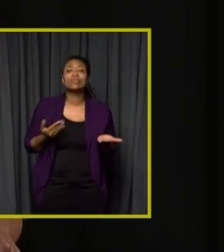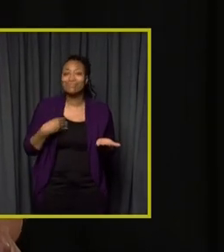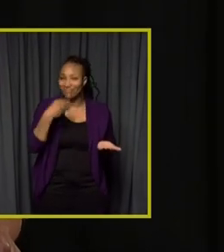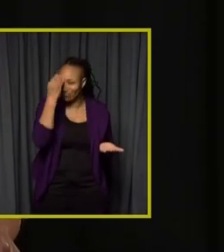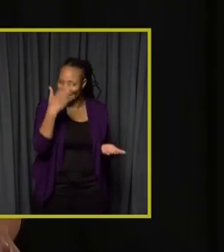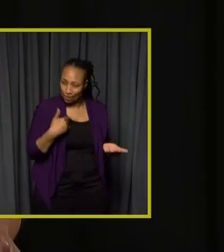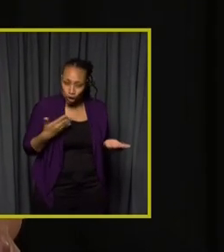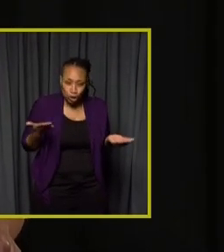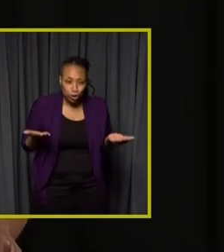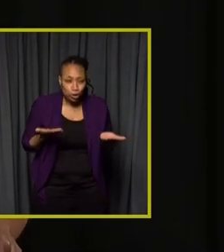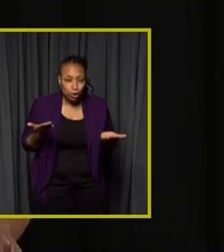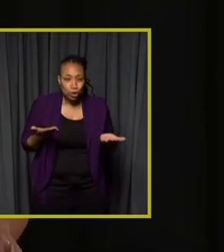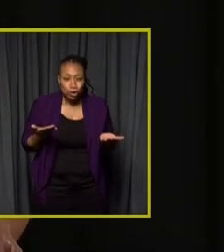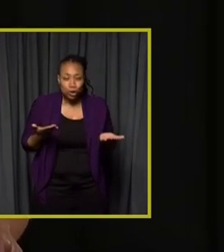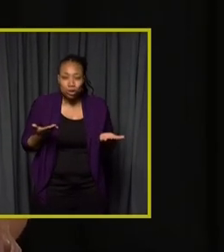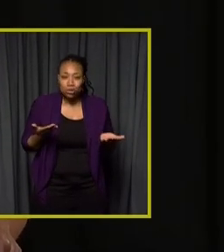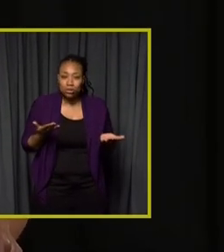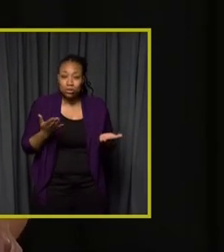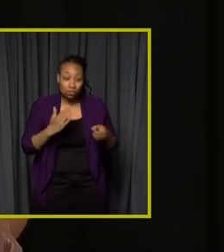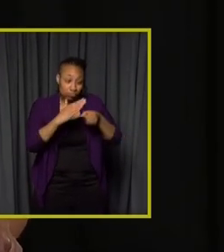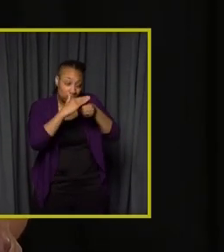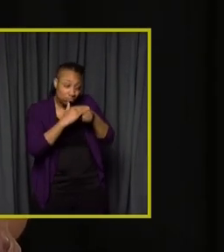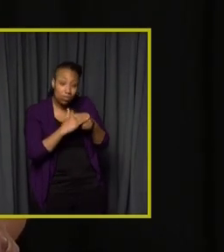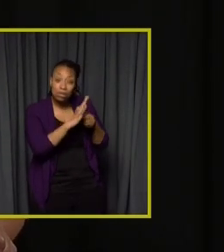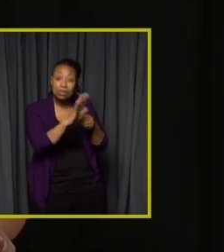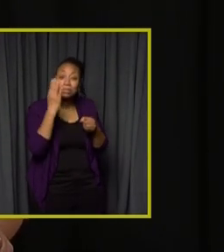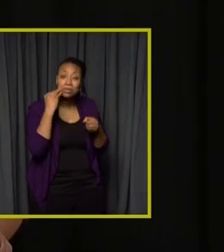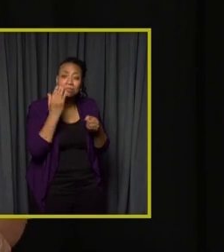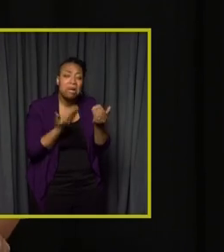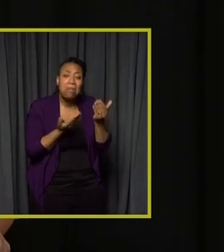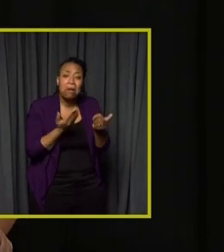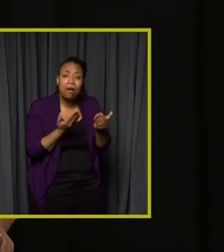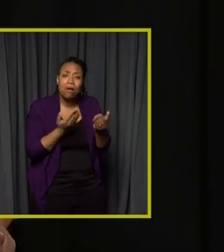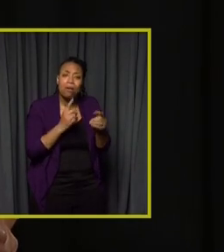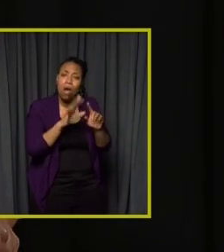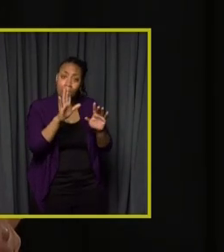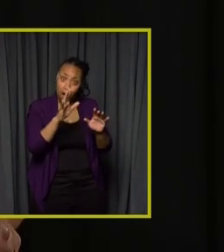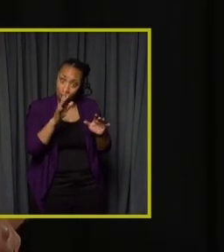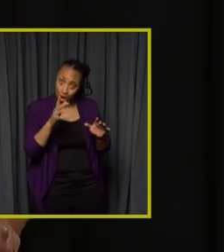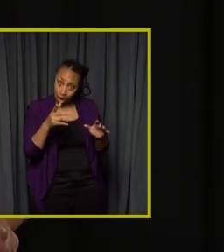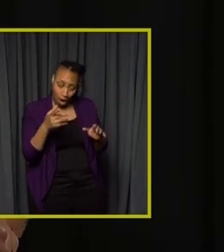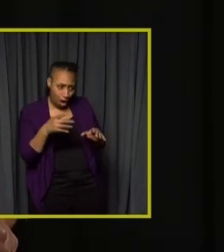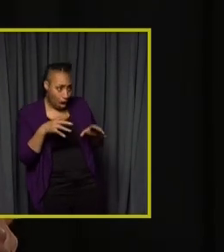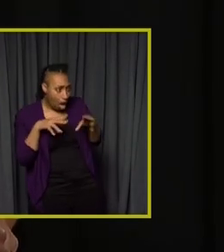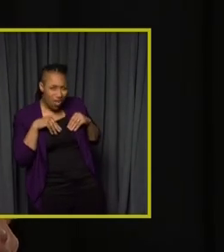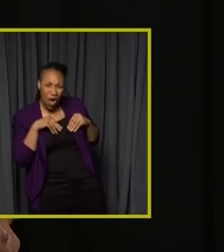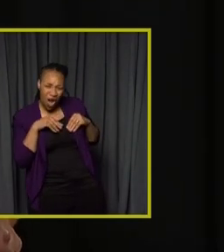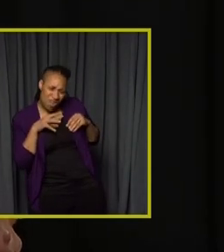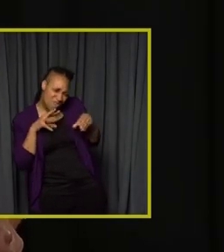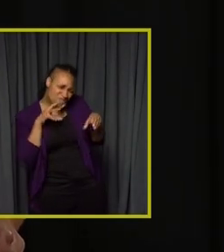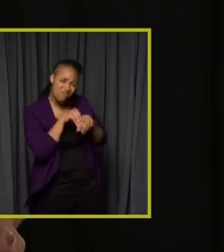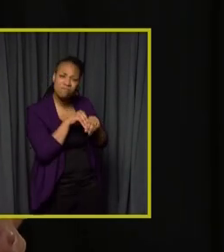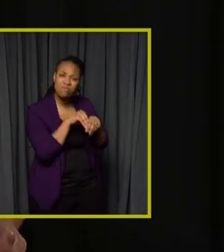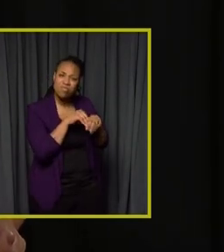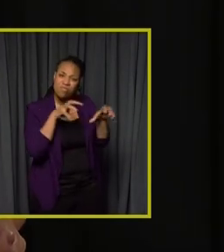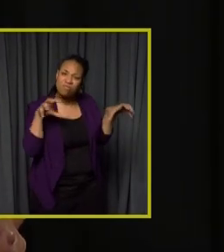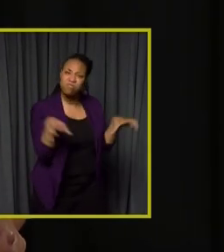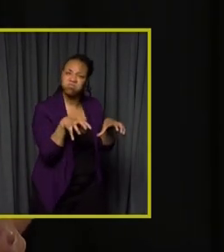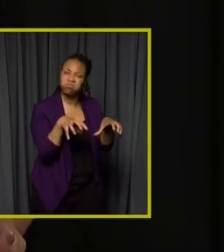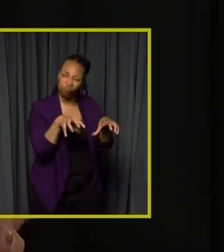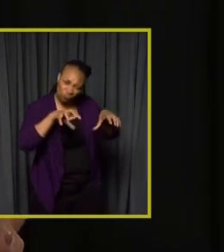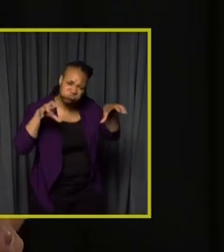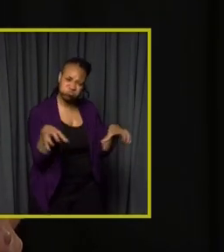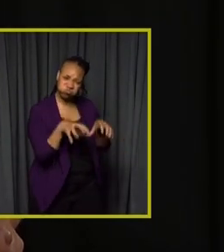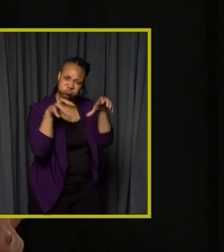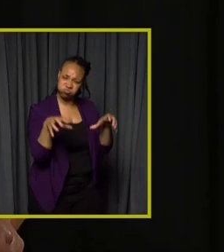poor. We're not going anywhere. We have come together. We will stay together. We will